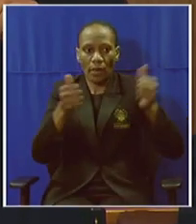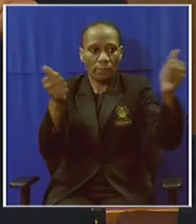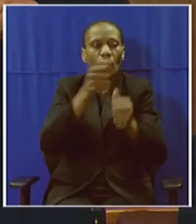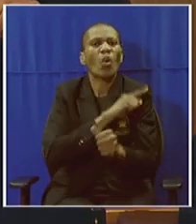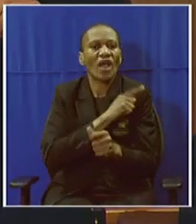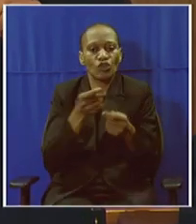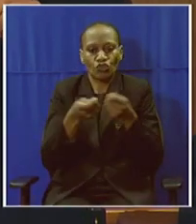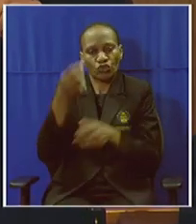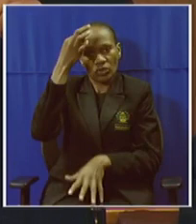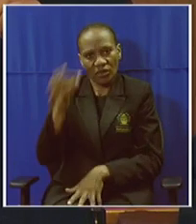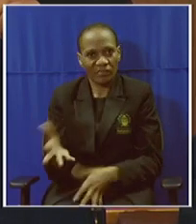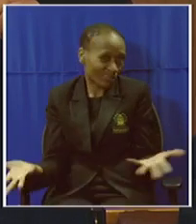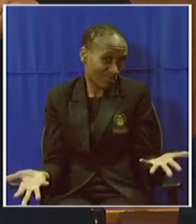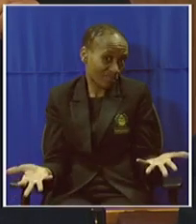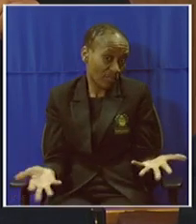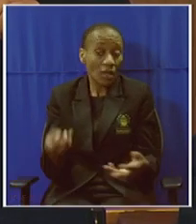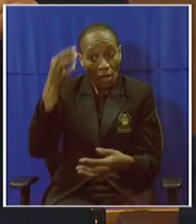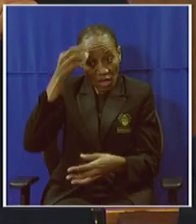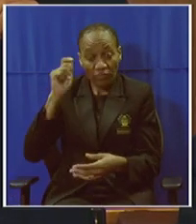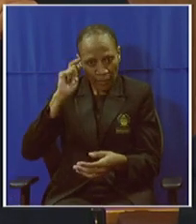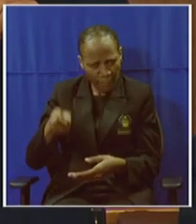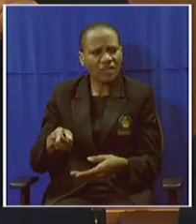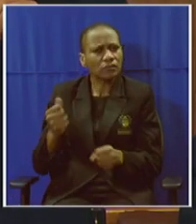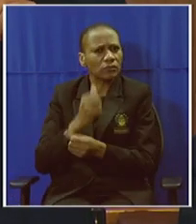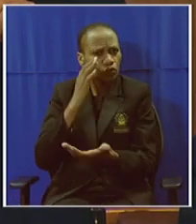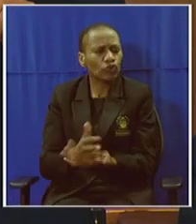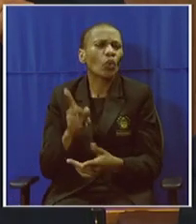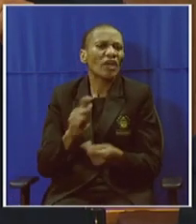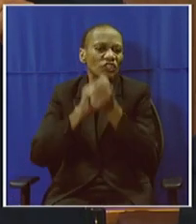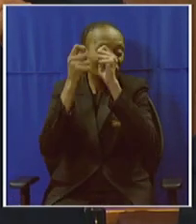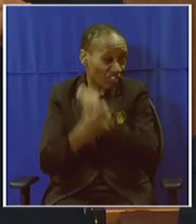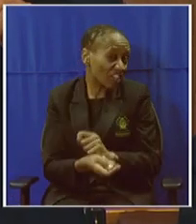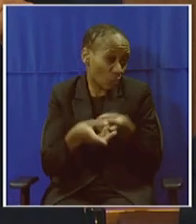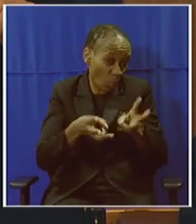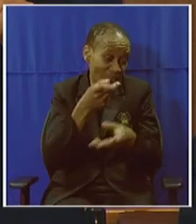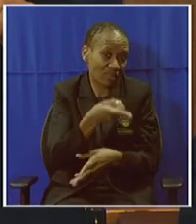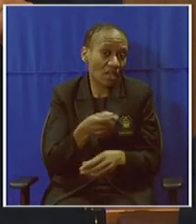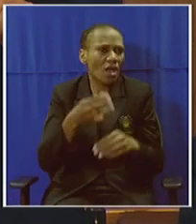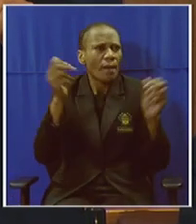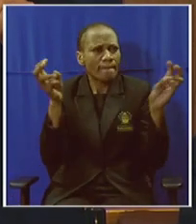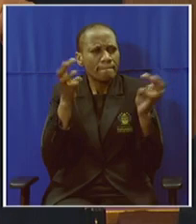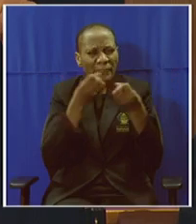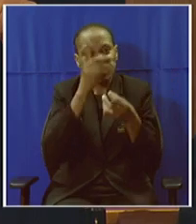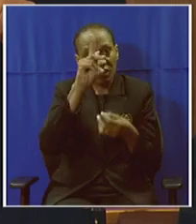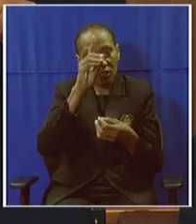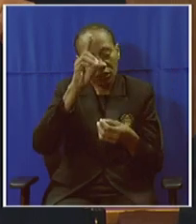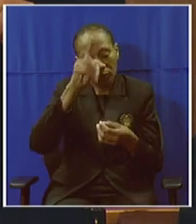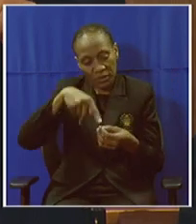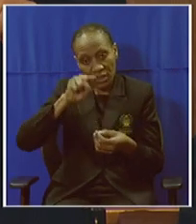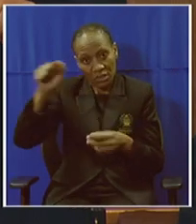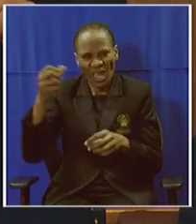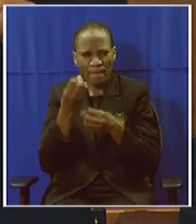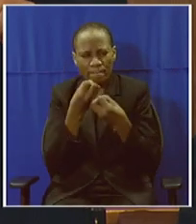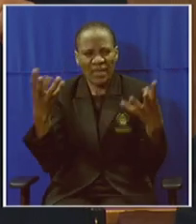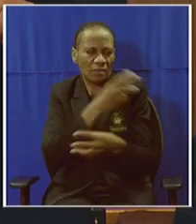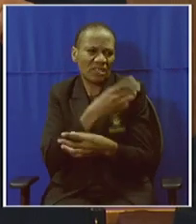state. The government must urgently right-size the state by drastically reducing the number of managers in the public service. If the government cut